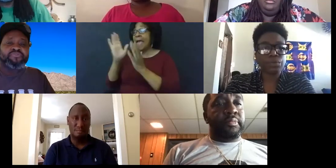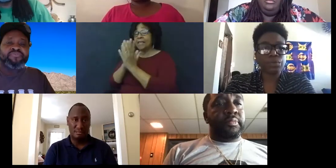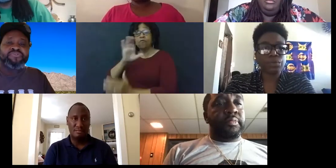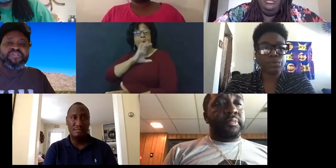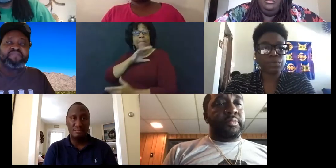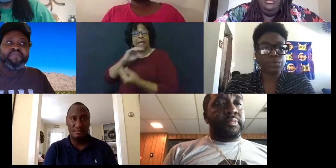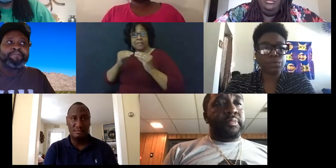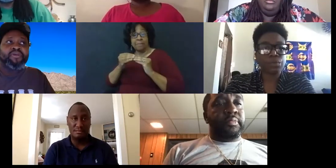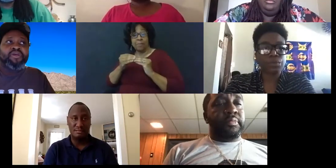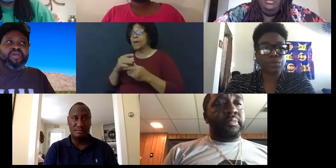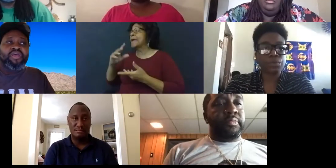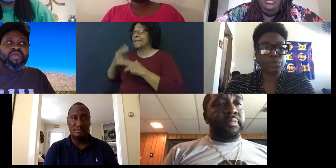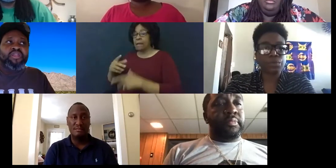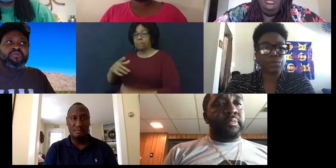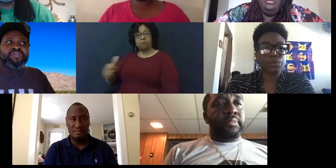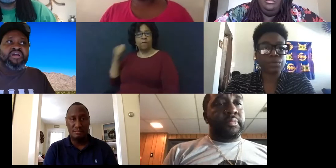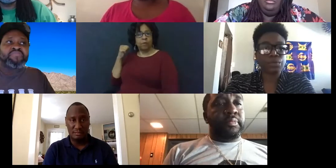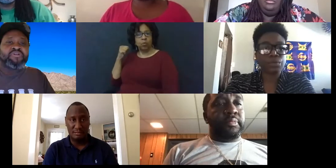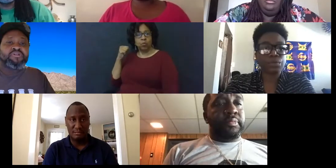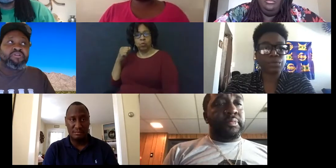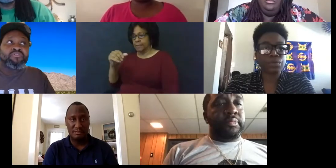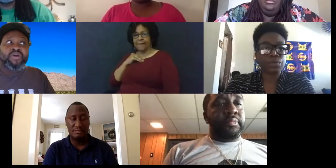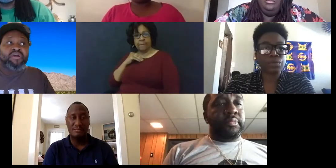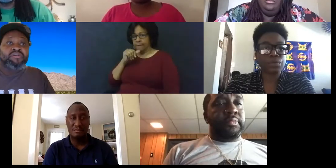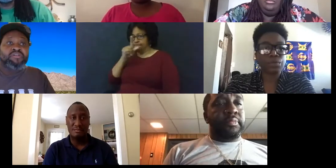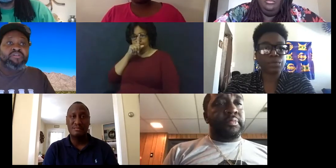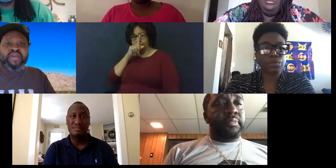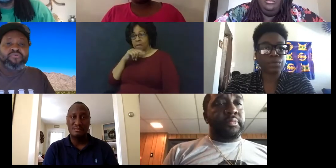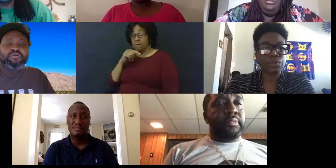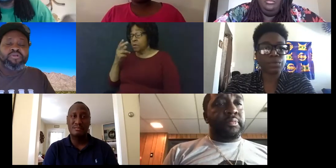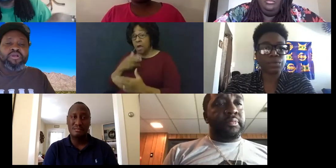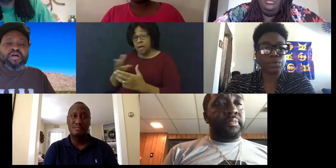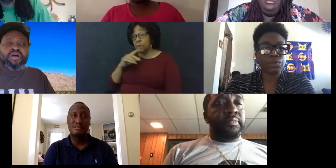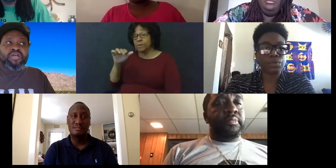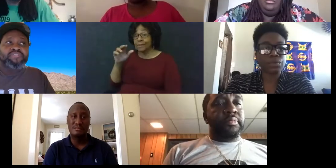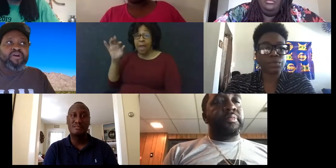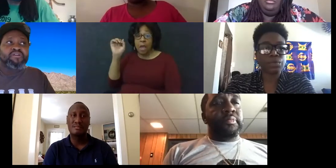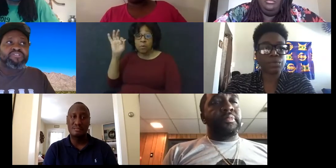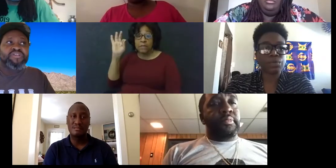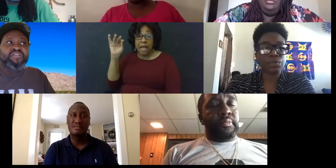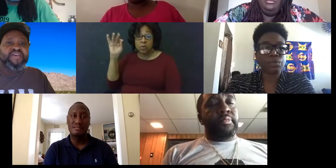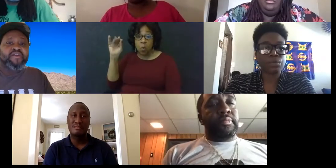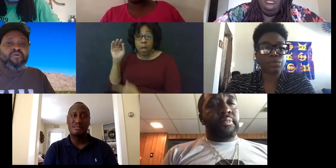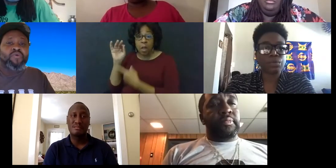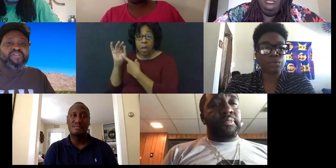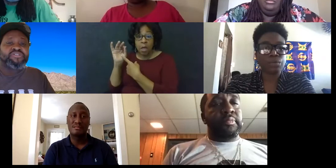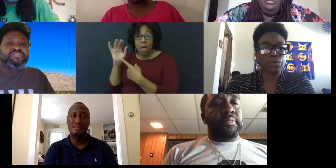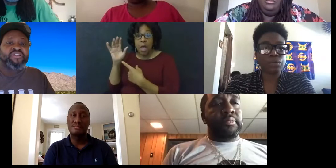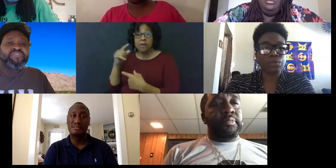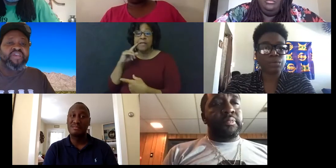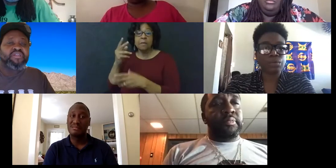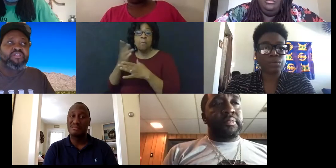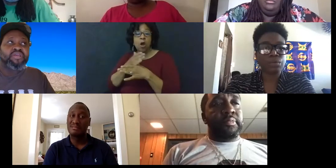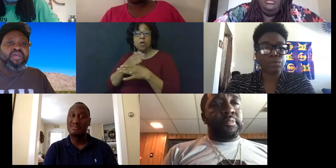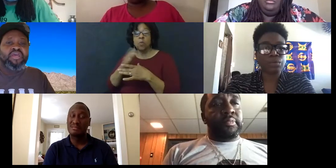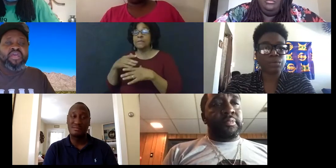which he refused to give me. And he was kind of quite honestly, he was an asshole. His partner just kind of sat on watching instead of